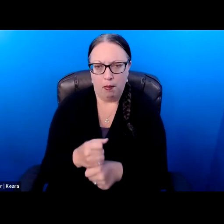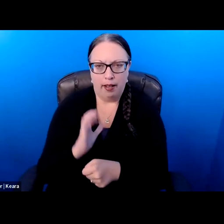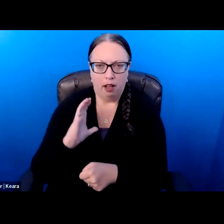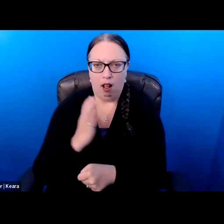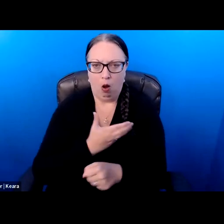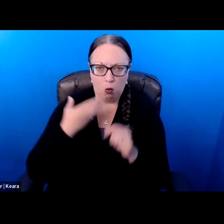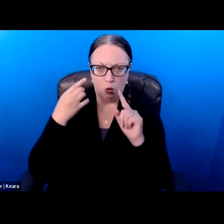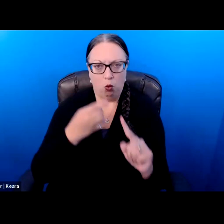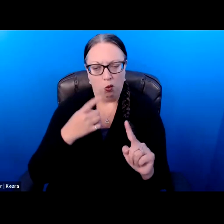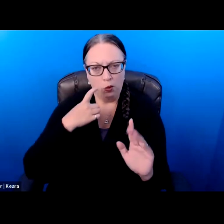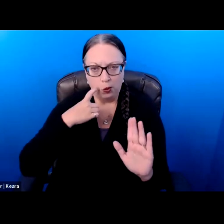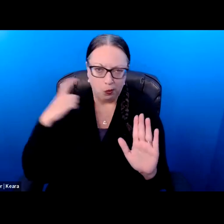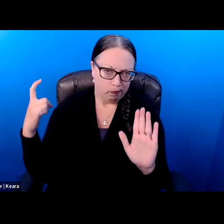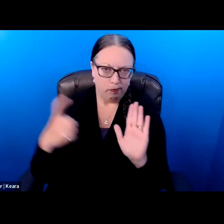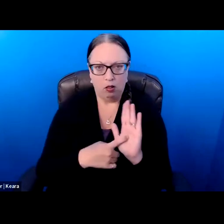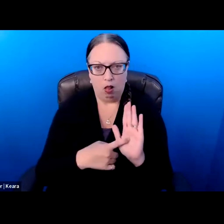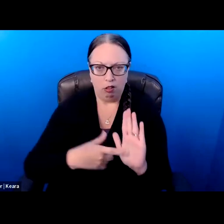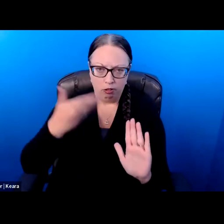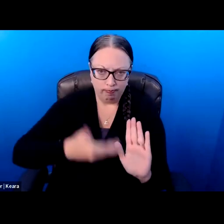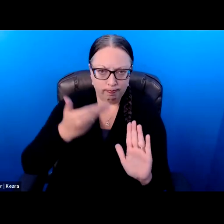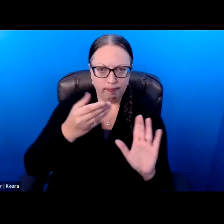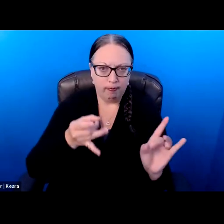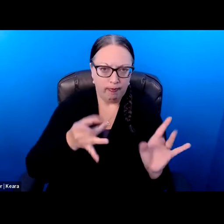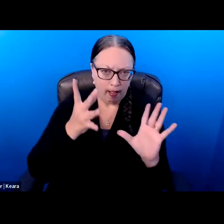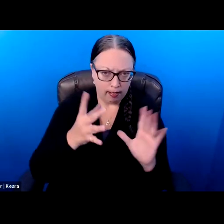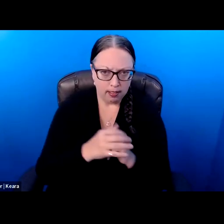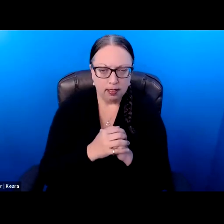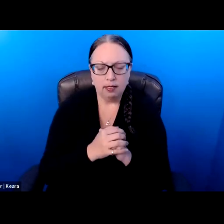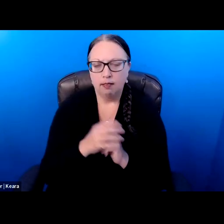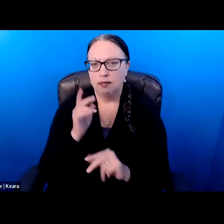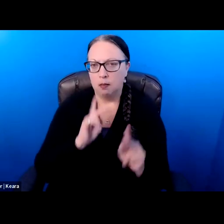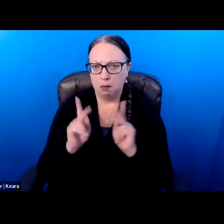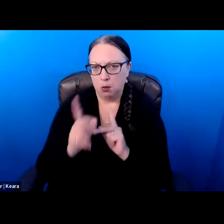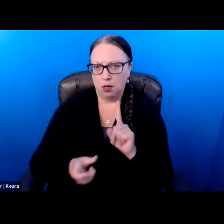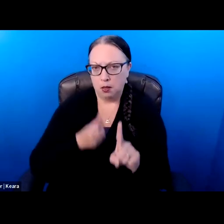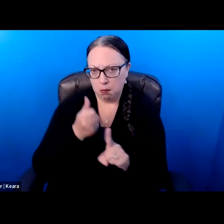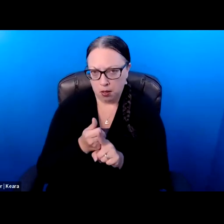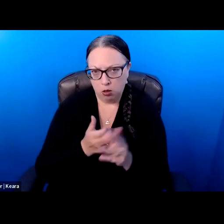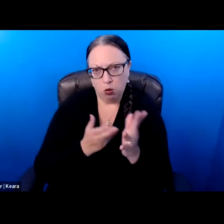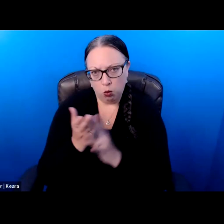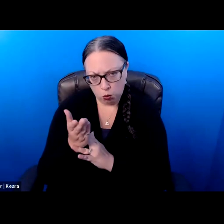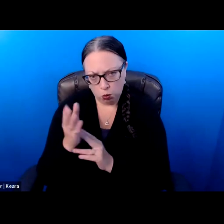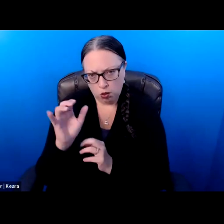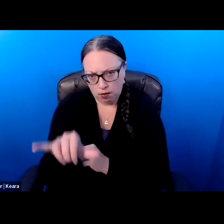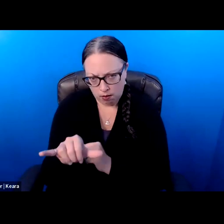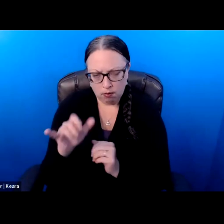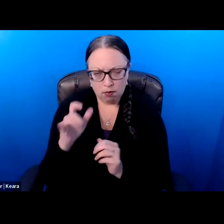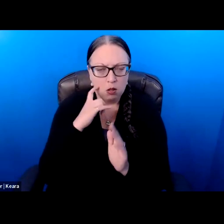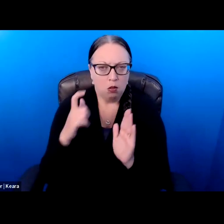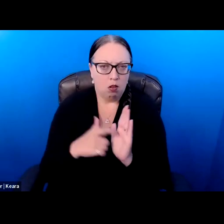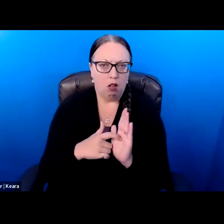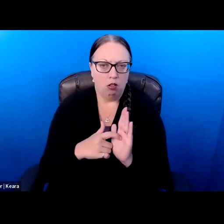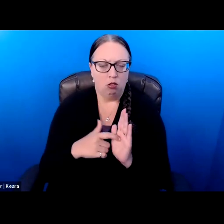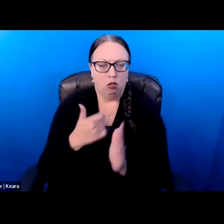to acknowledge these violences, to acknowledge the people impacted by it, and to also acknowledge our own